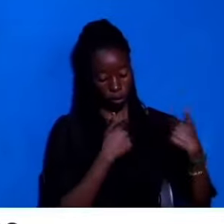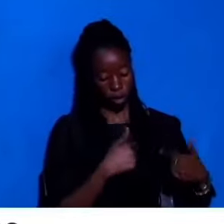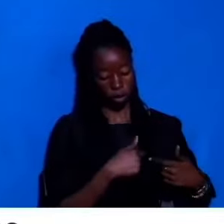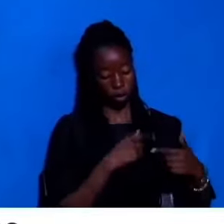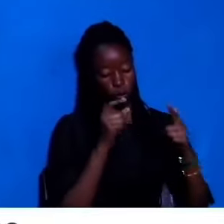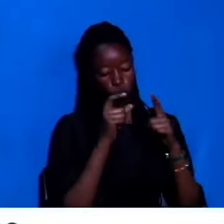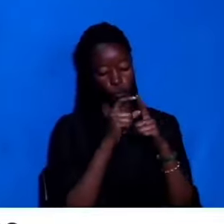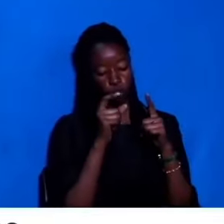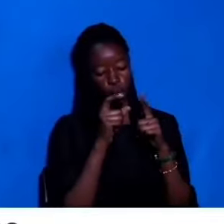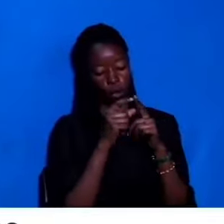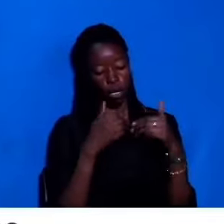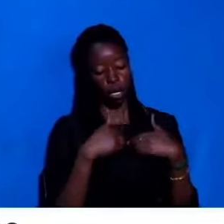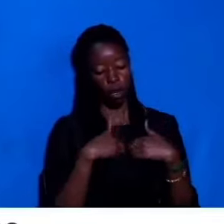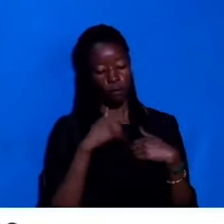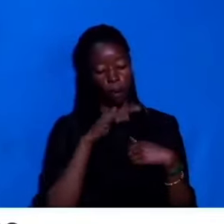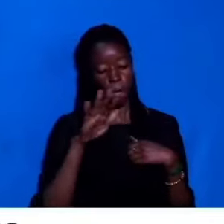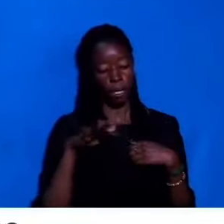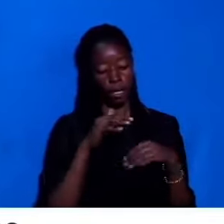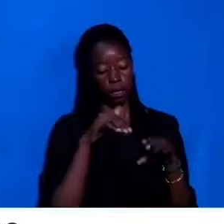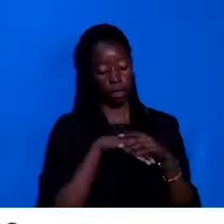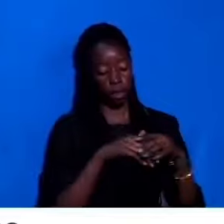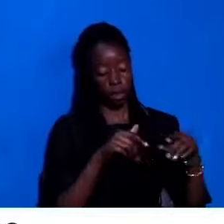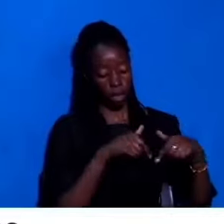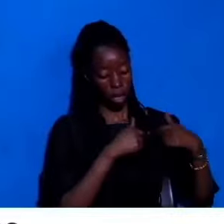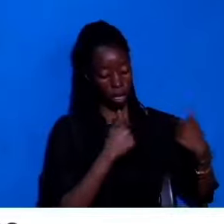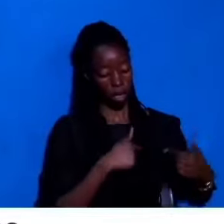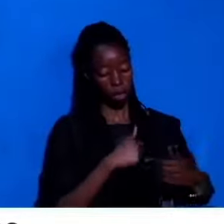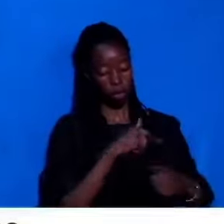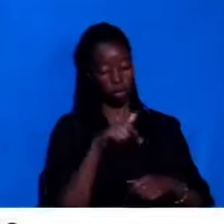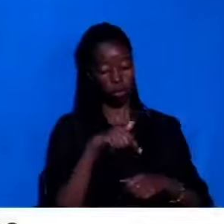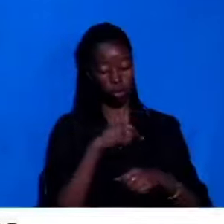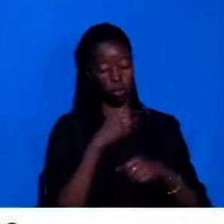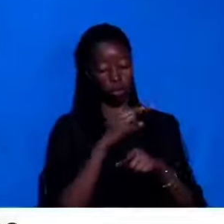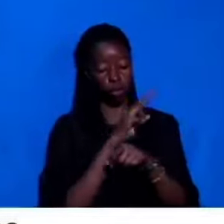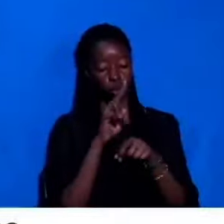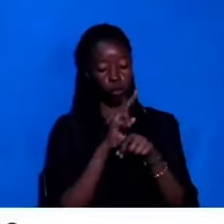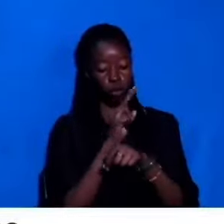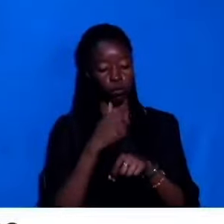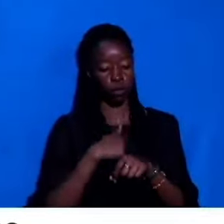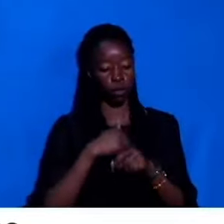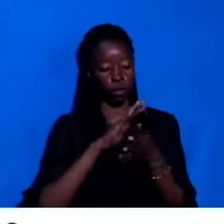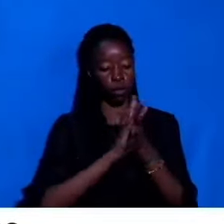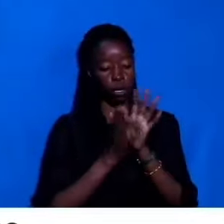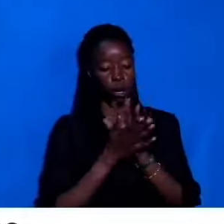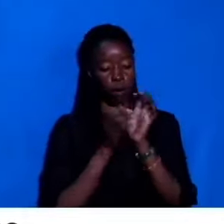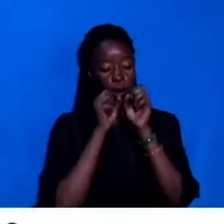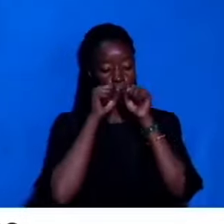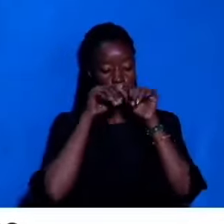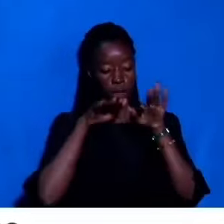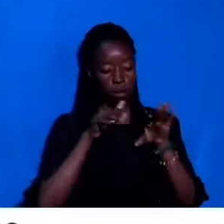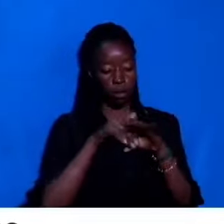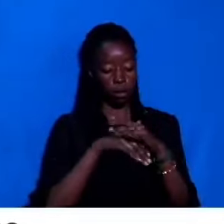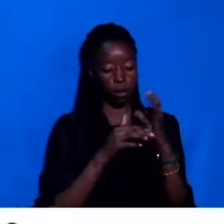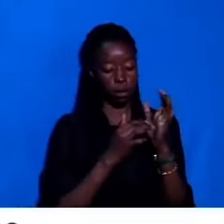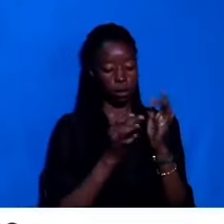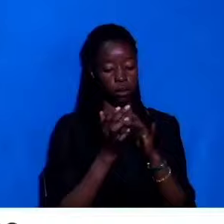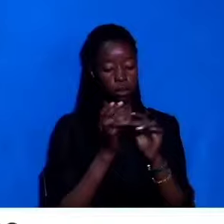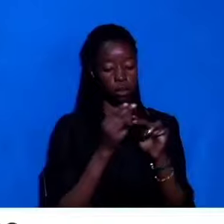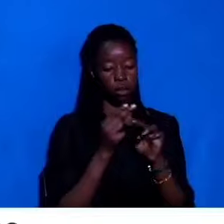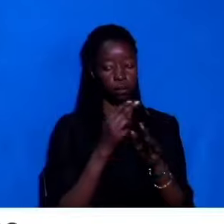have a place in our hearts. Make use of me to be a blessing to your people in Jesus' name. Amen. You can take your